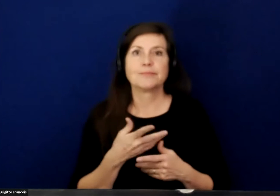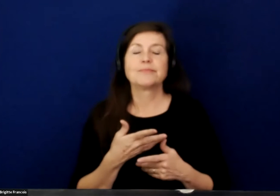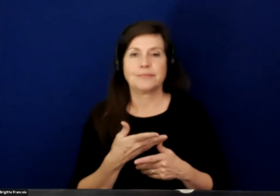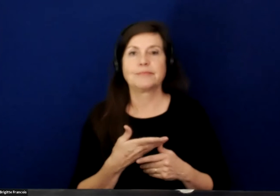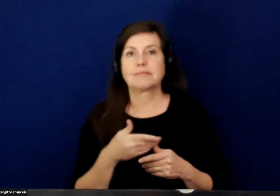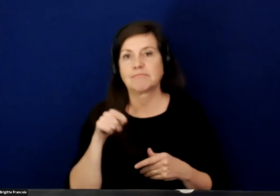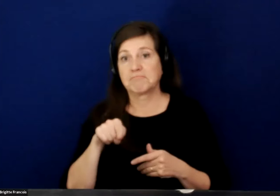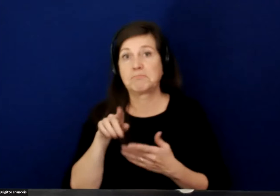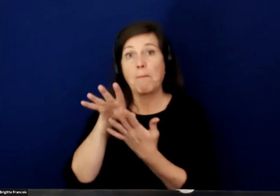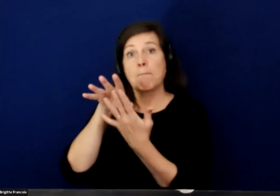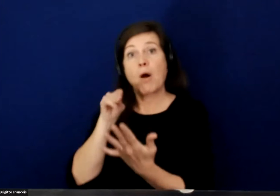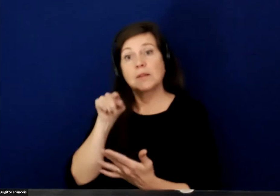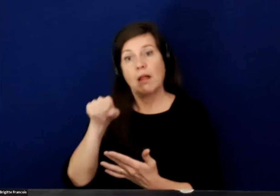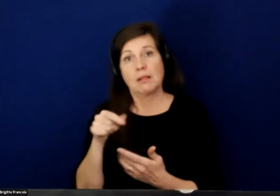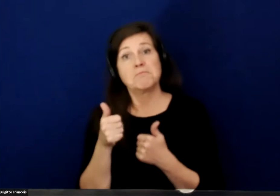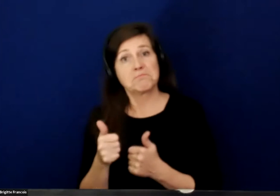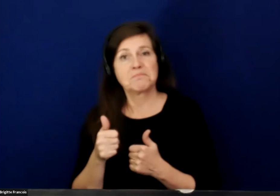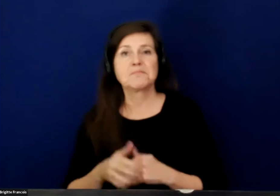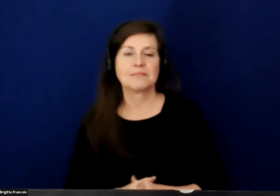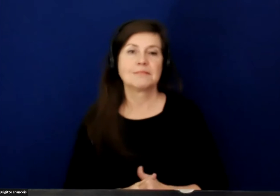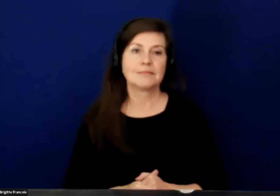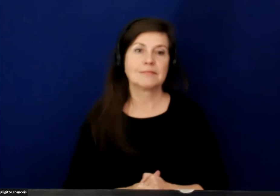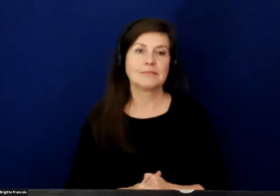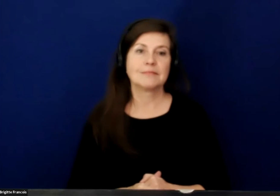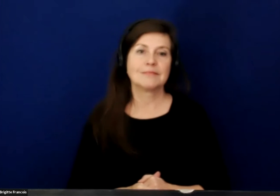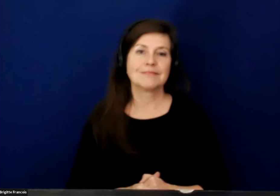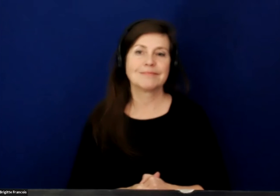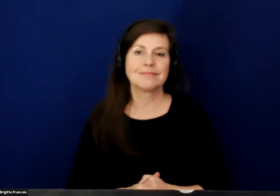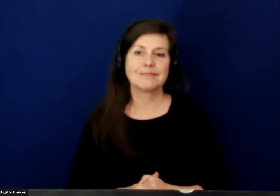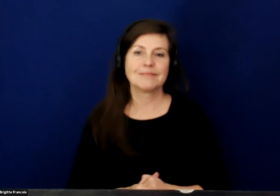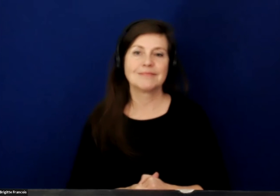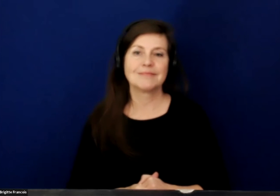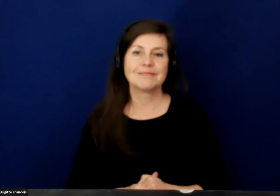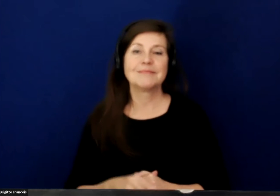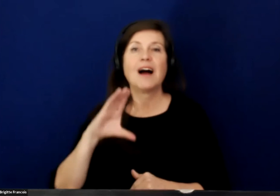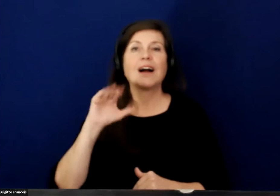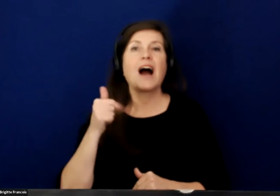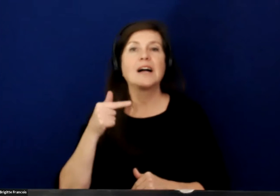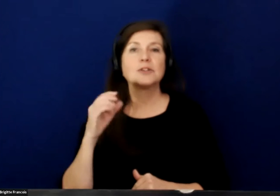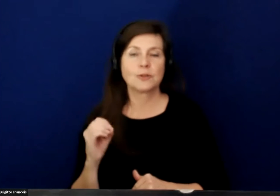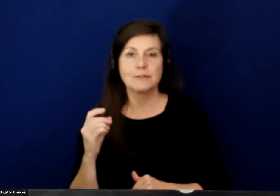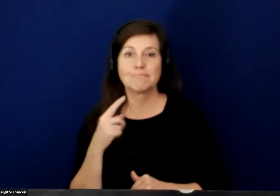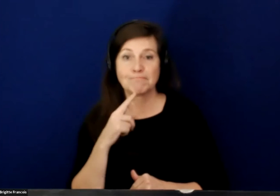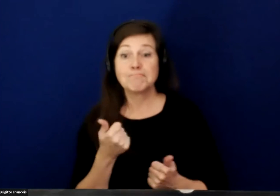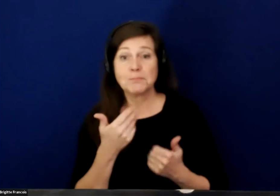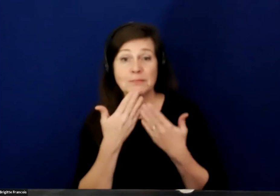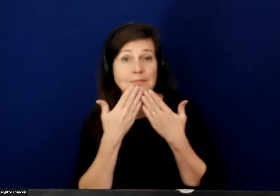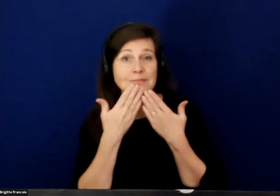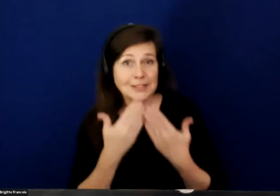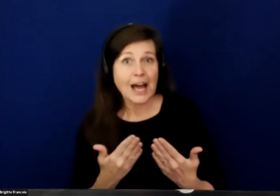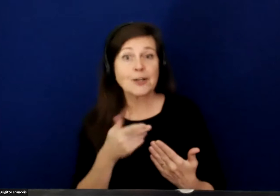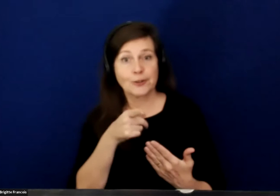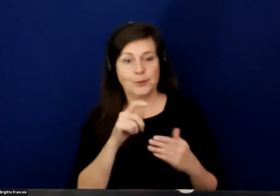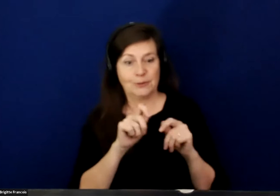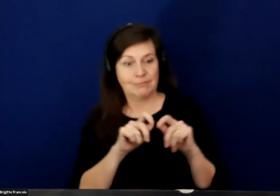model, basically. Thank you, Torbjörn, for outlining this better than I would be able to